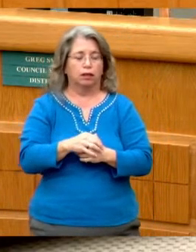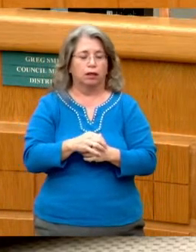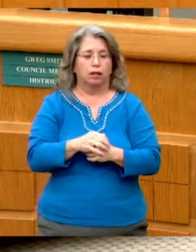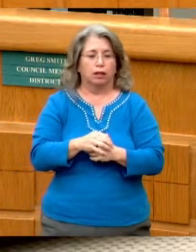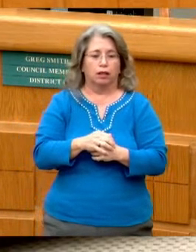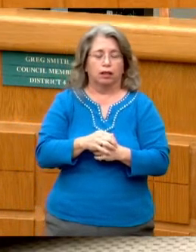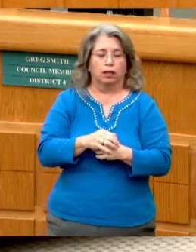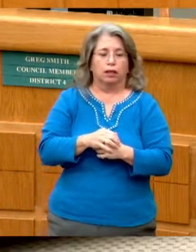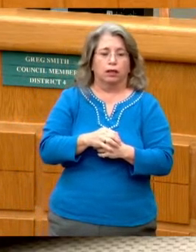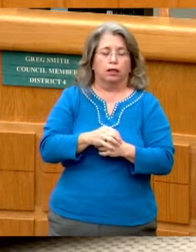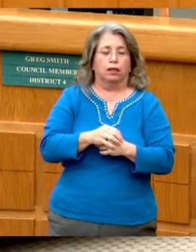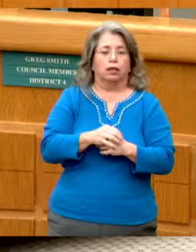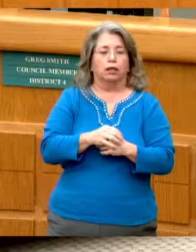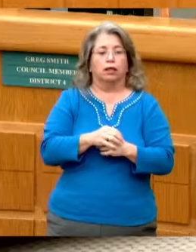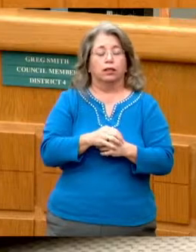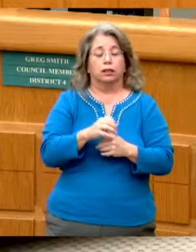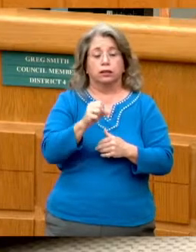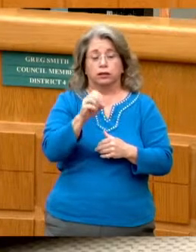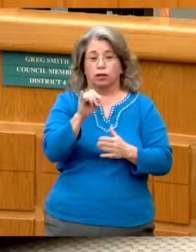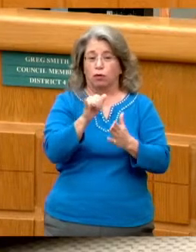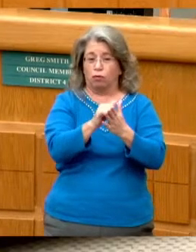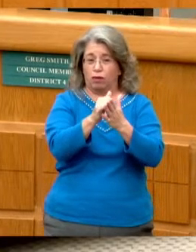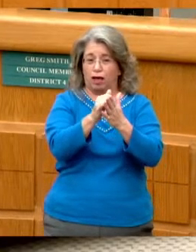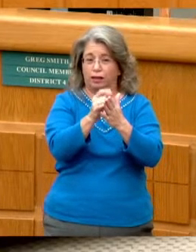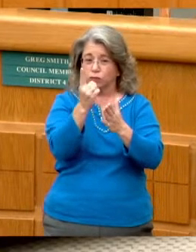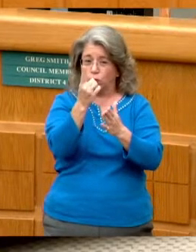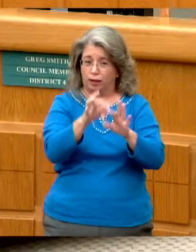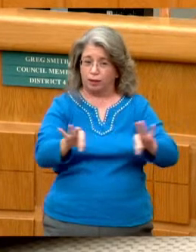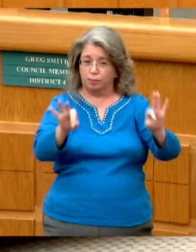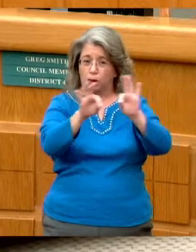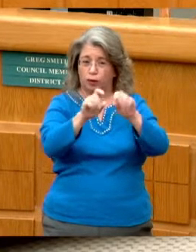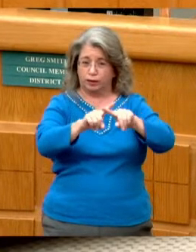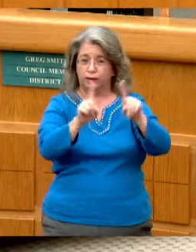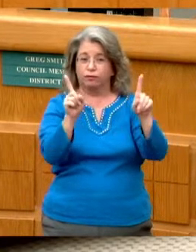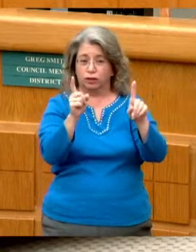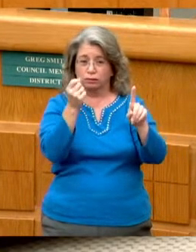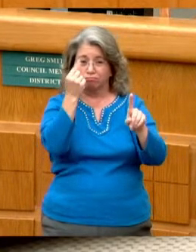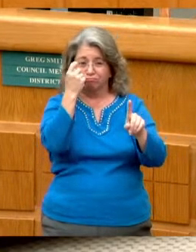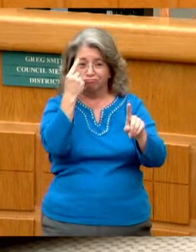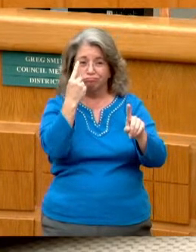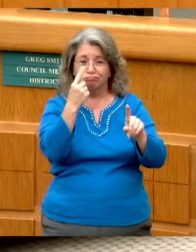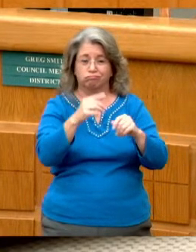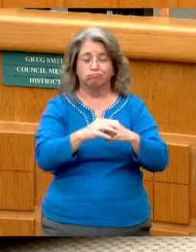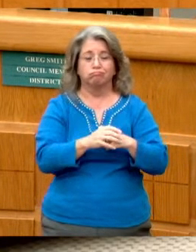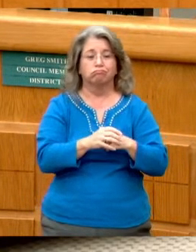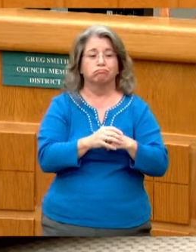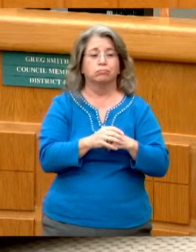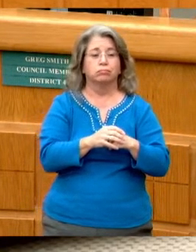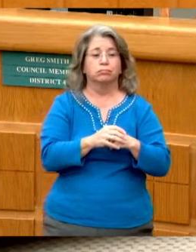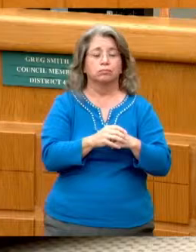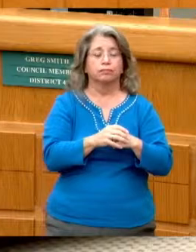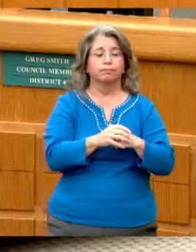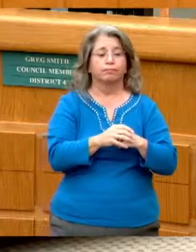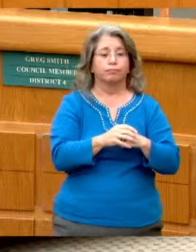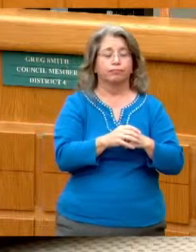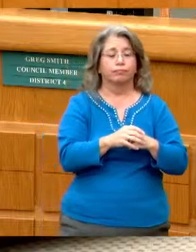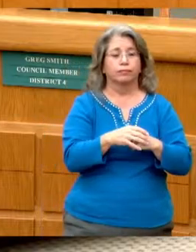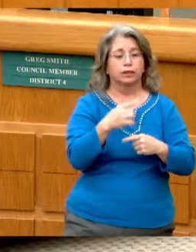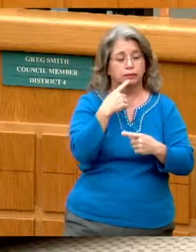the line. So that's a key difference. We want to make sure that we tell the community